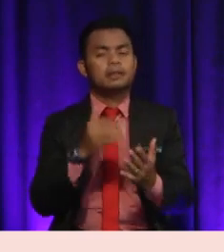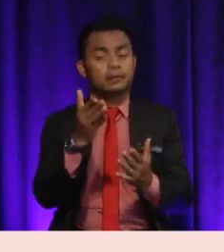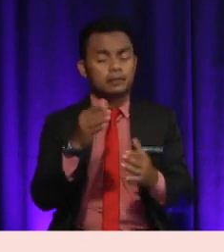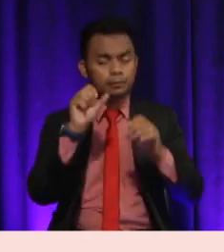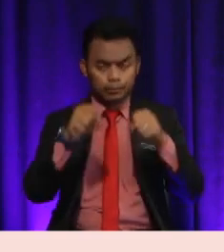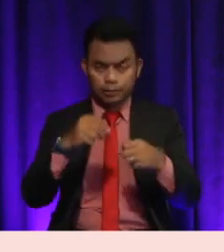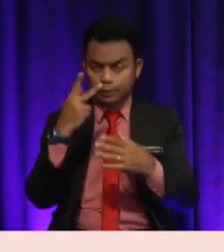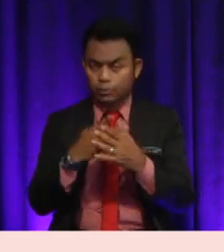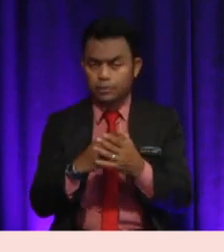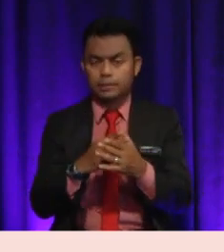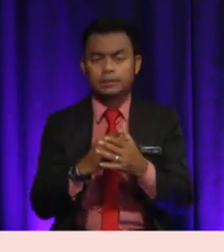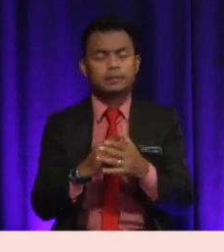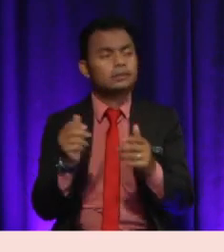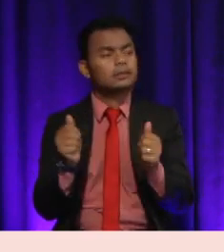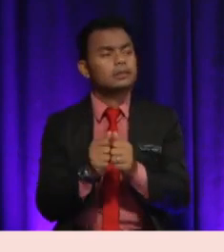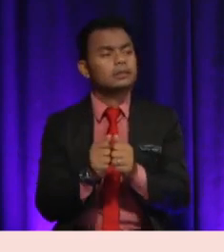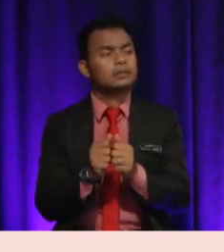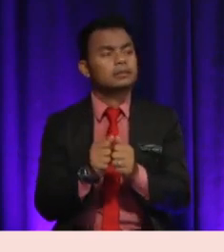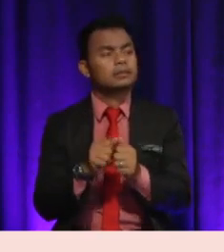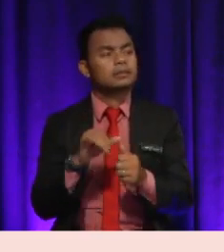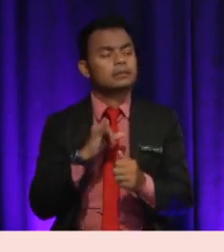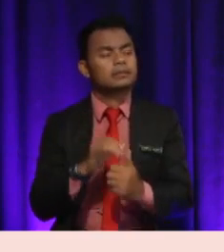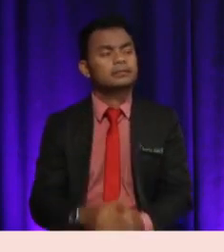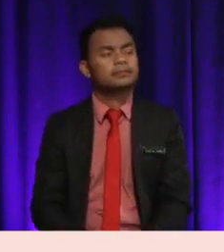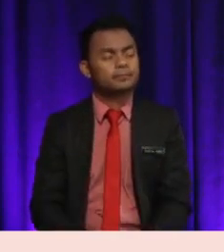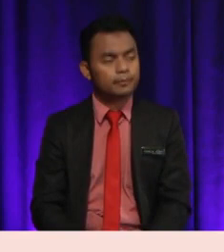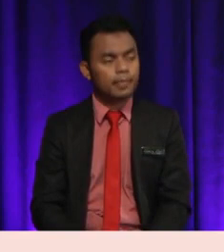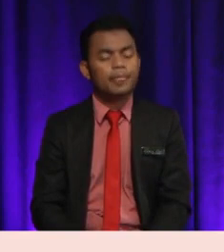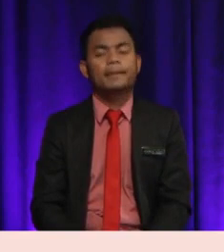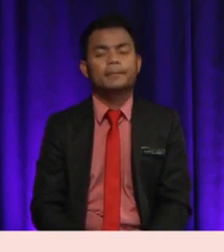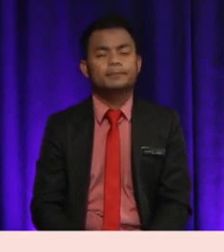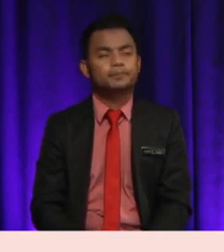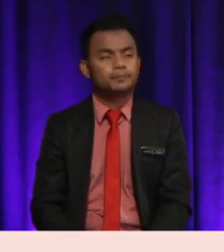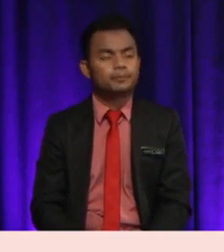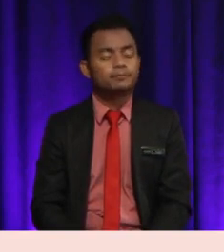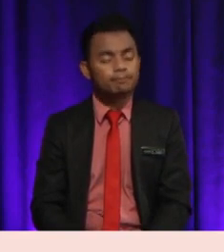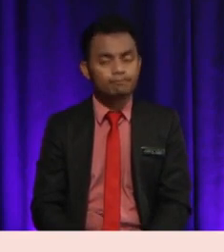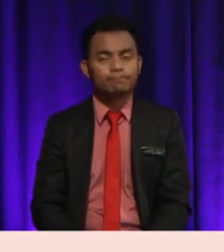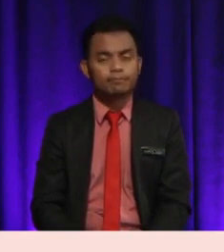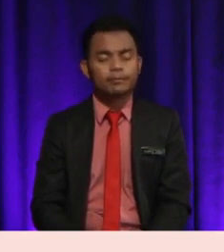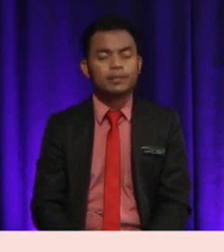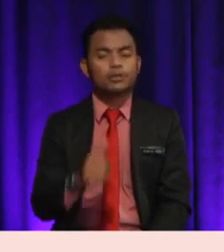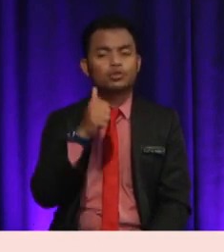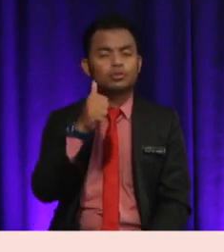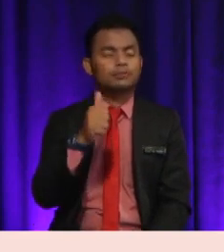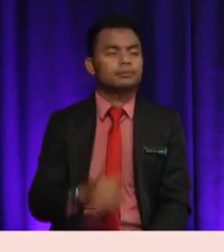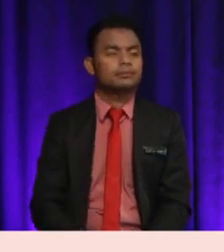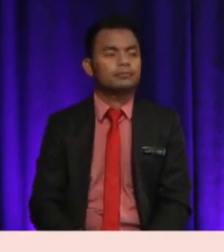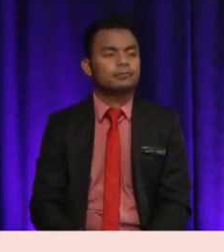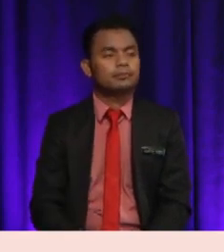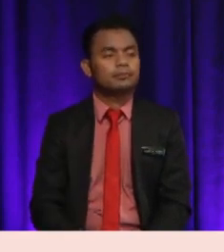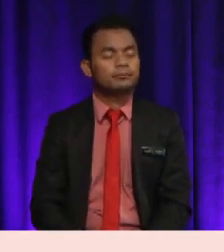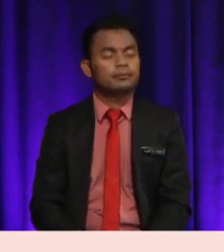When we find the word that we are not familiar with, we can refer to the dictionary. That's a good point. Let's say as